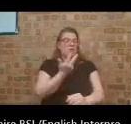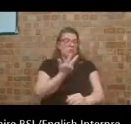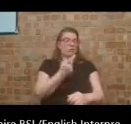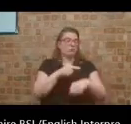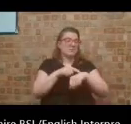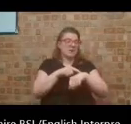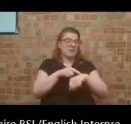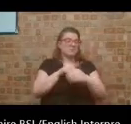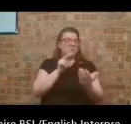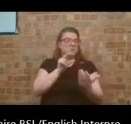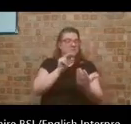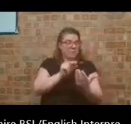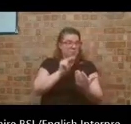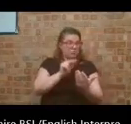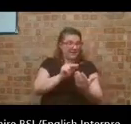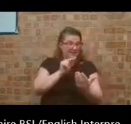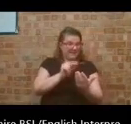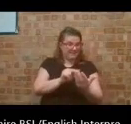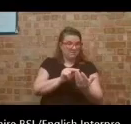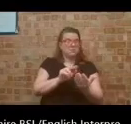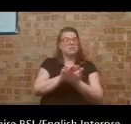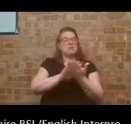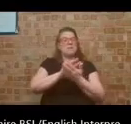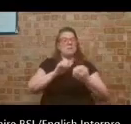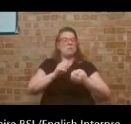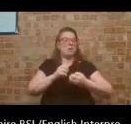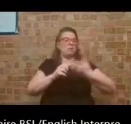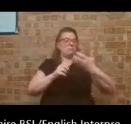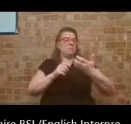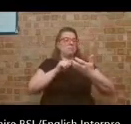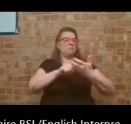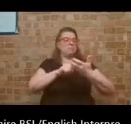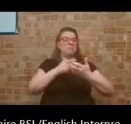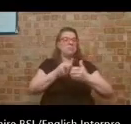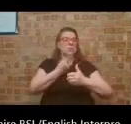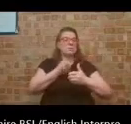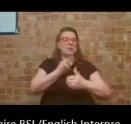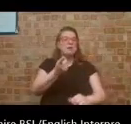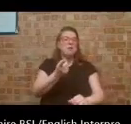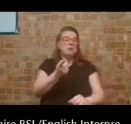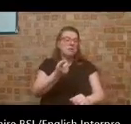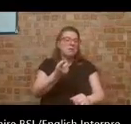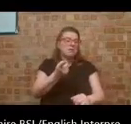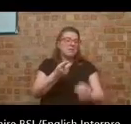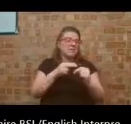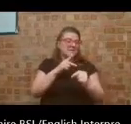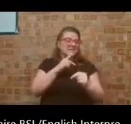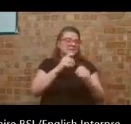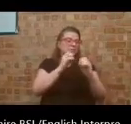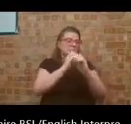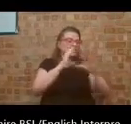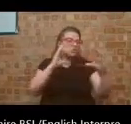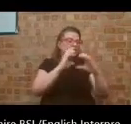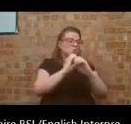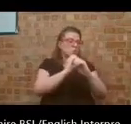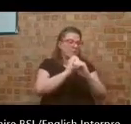on the phone screen, and that will toggle the screen curtain on and off. That's if you're running Zoom at the same time.